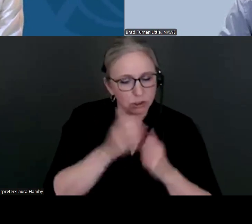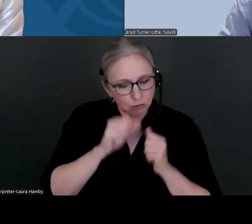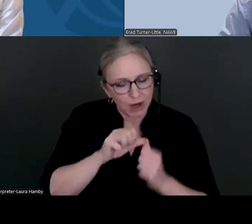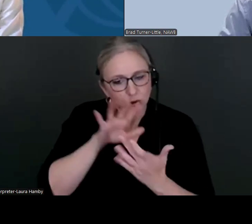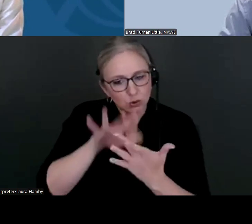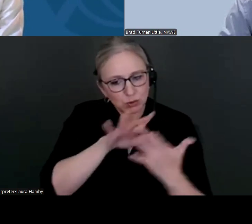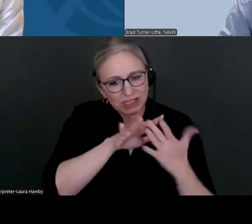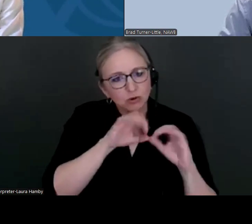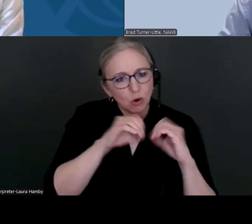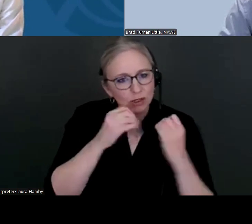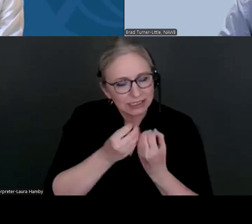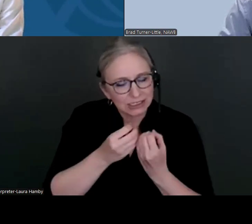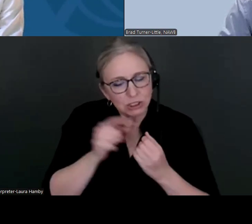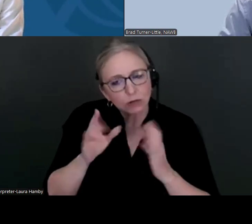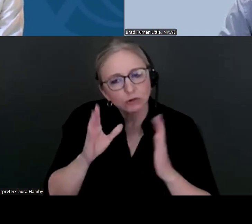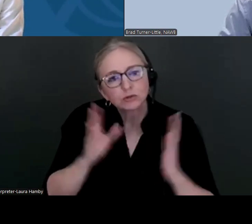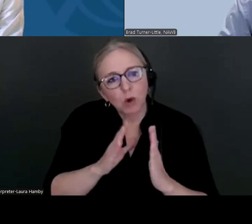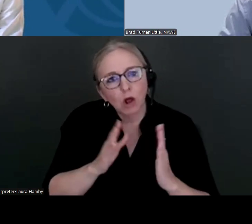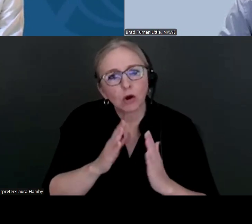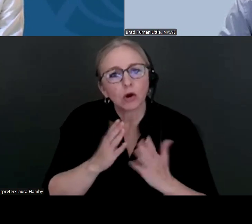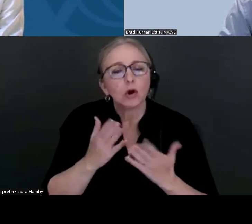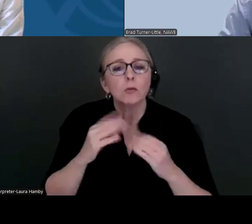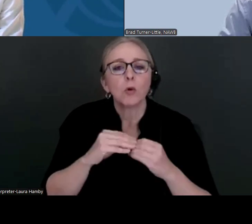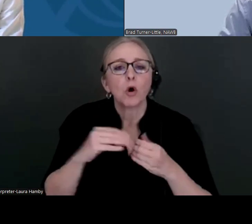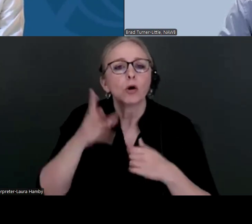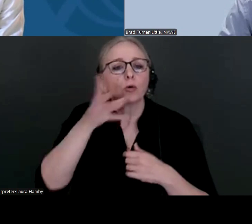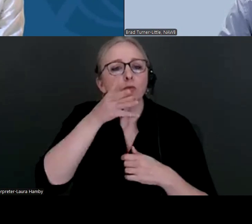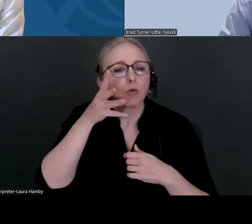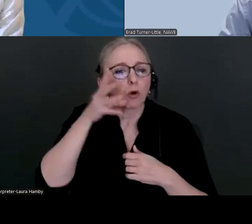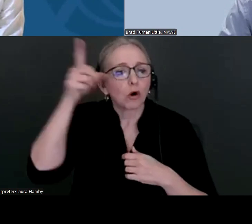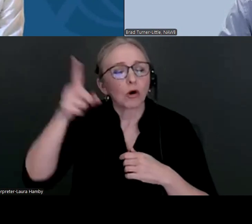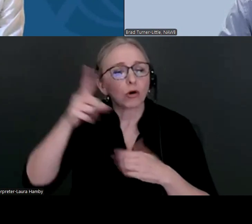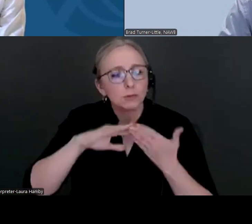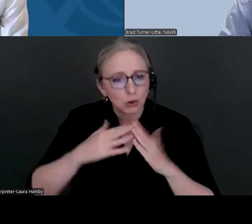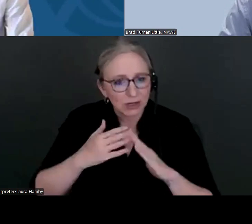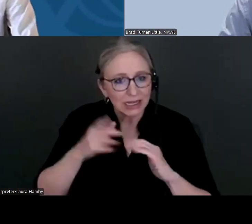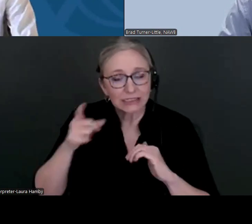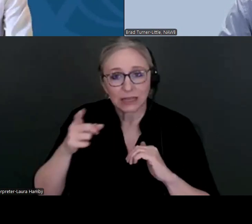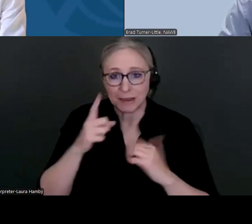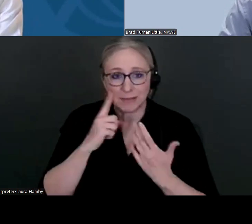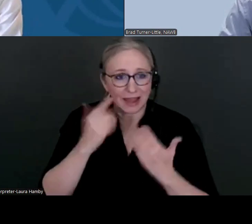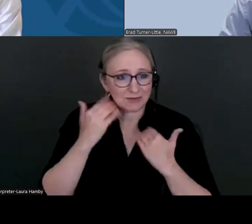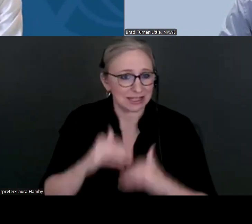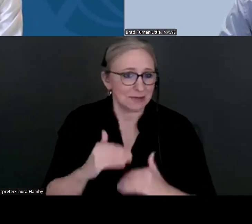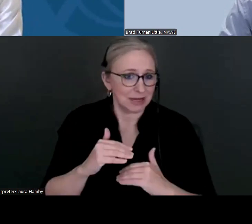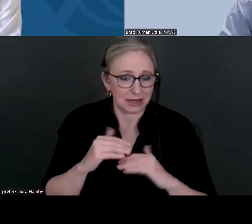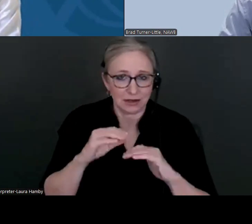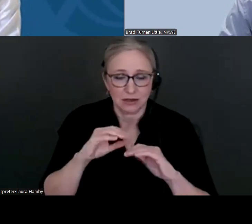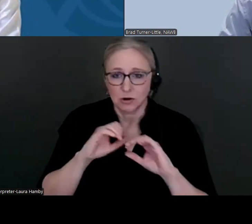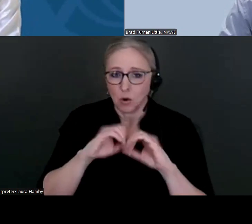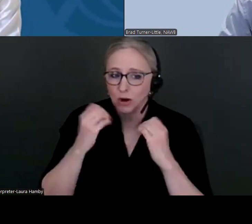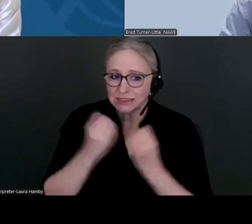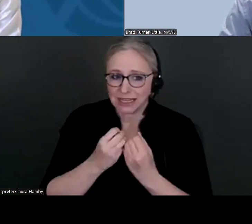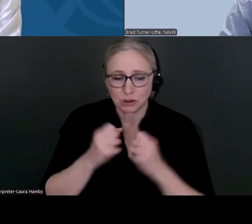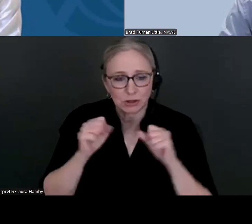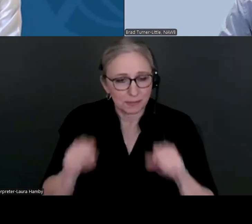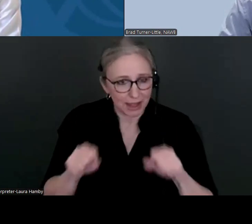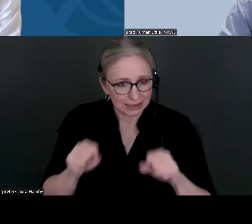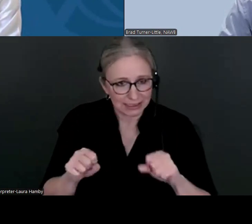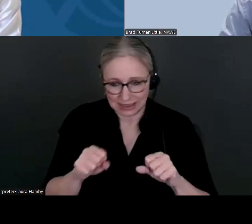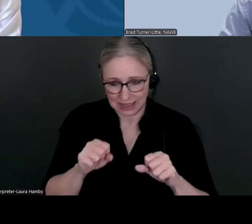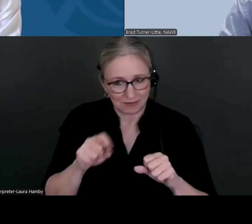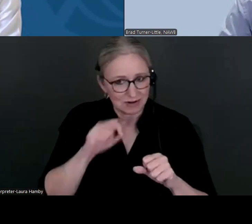that are in smaller or more rural communities and that may have limited organizational capacity, which means that they have